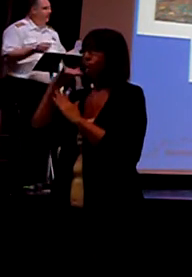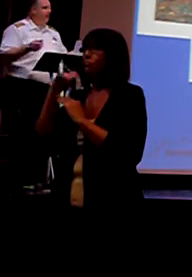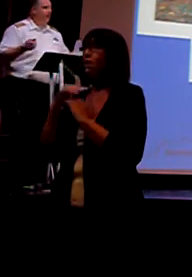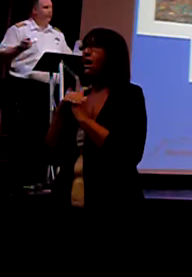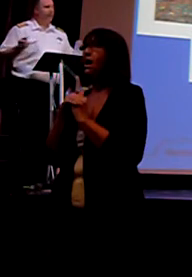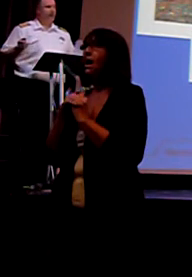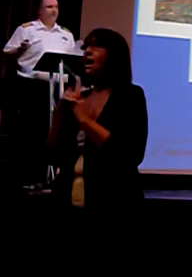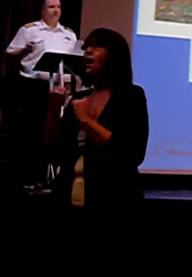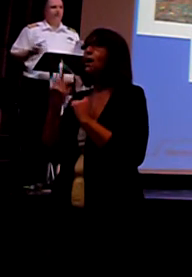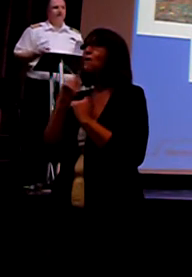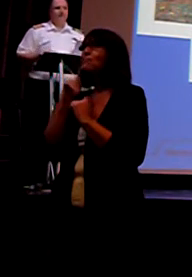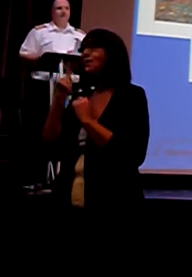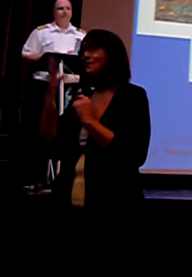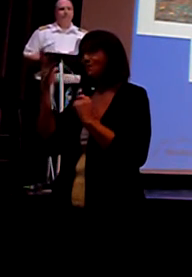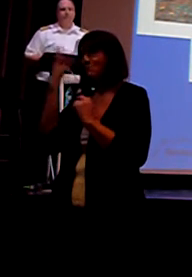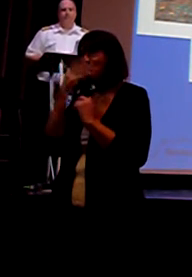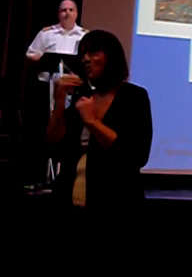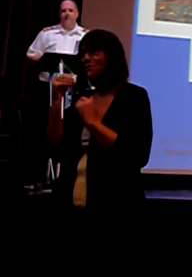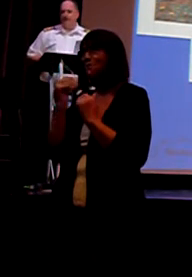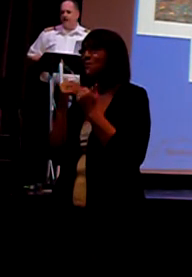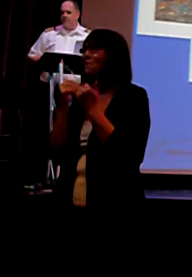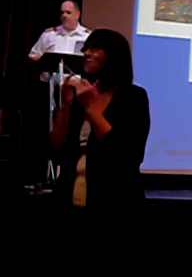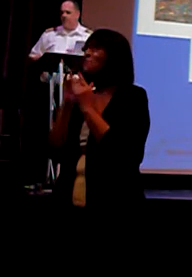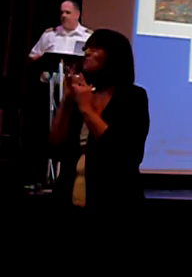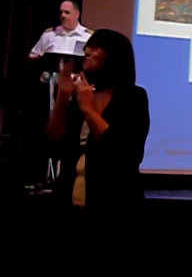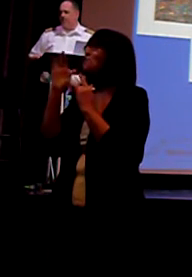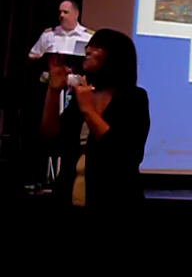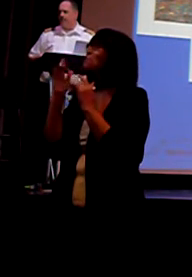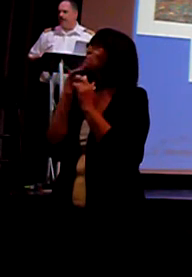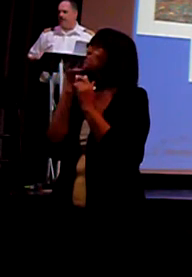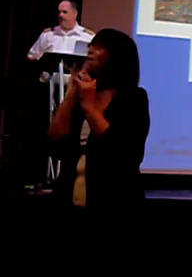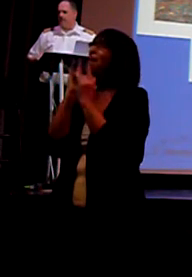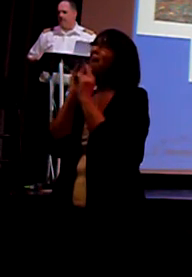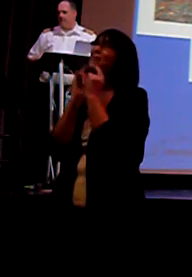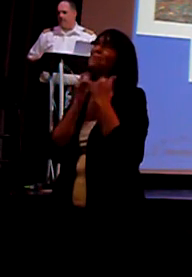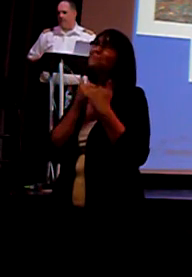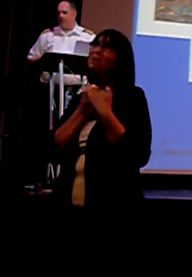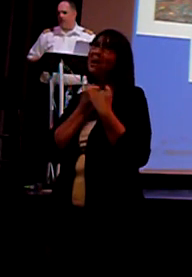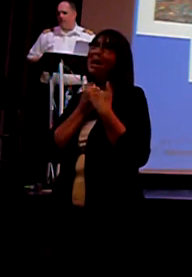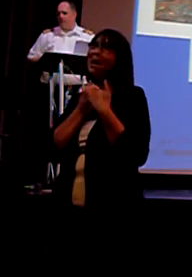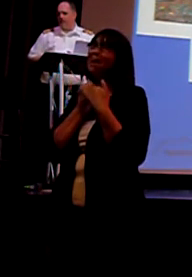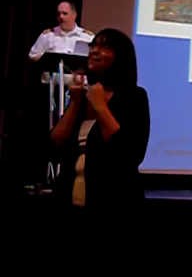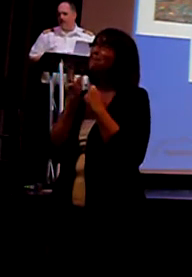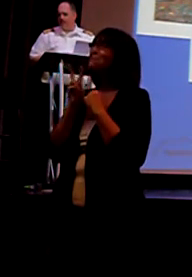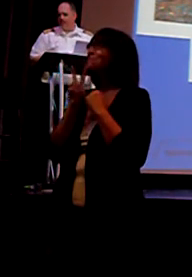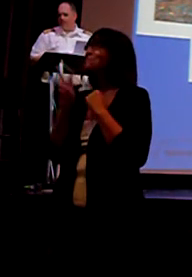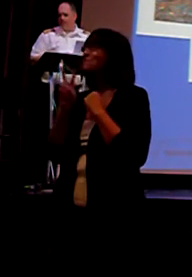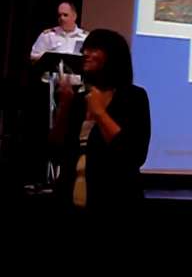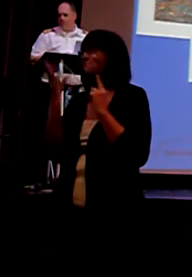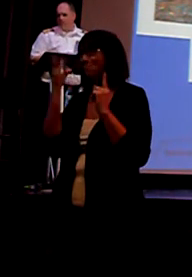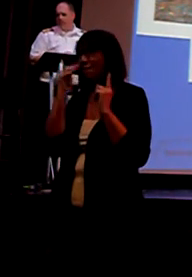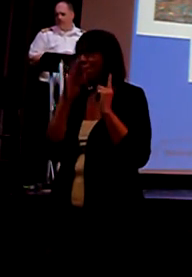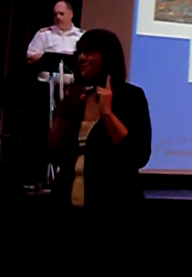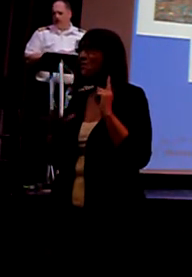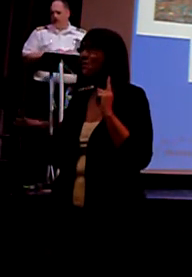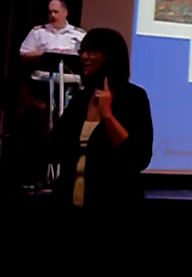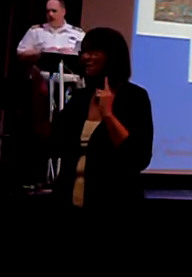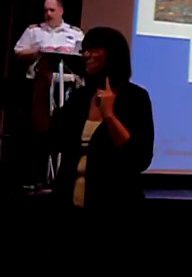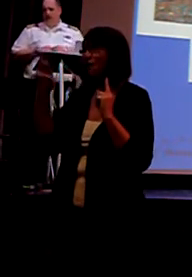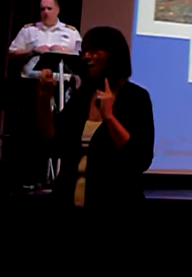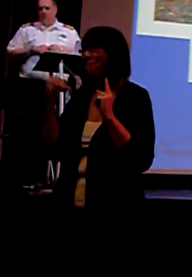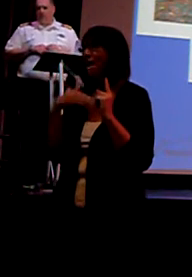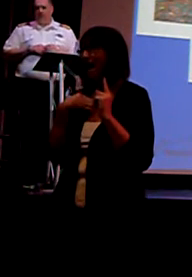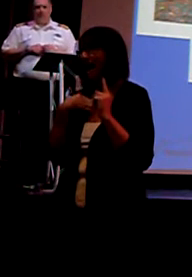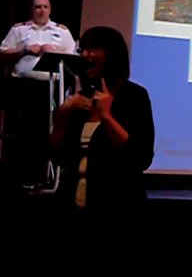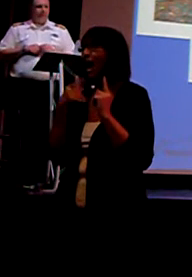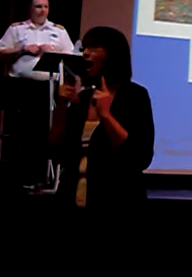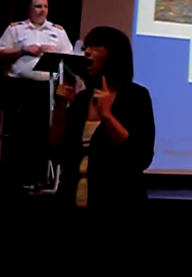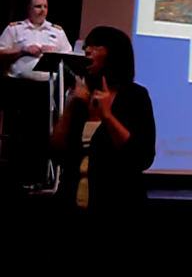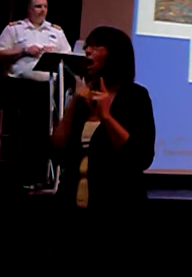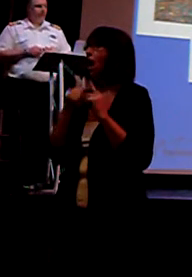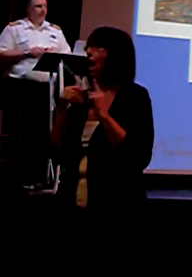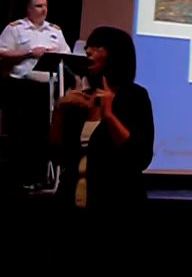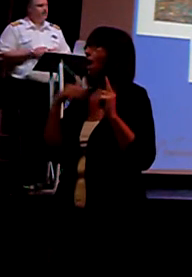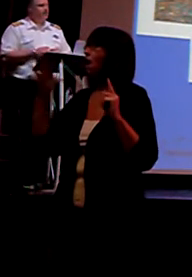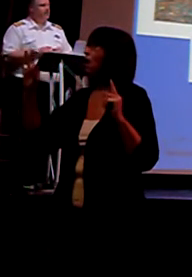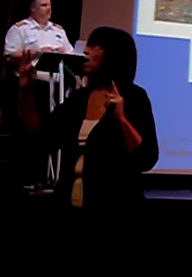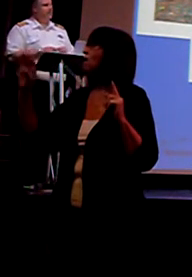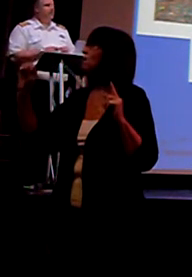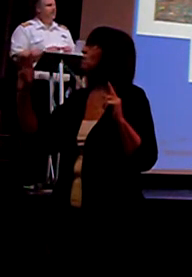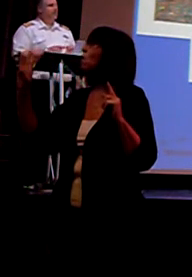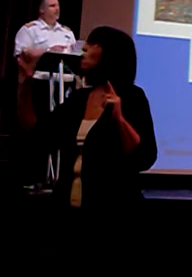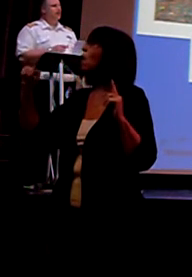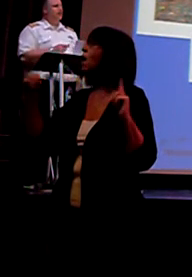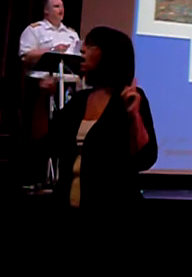and very romantic place, of course, as many of the other places around in Rome. And here we have the Forum, which